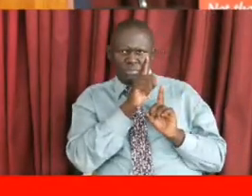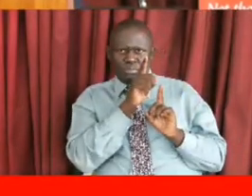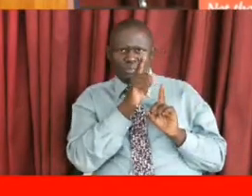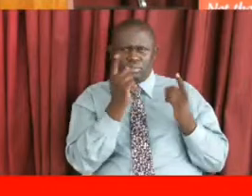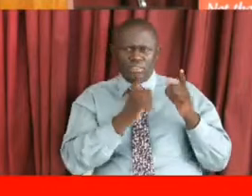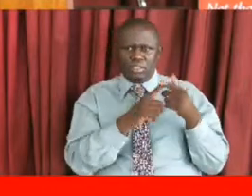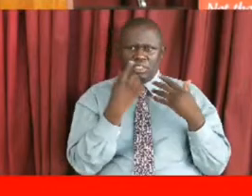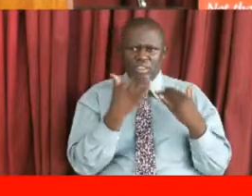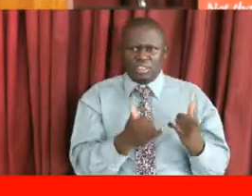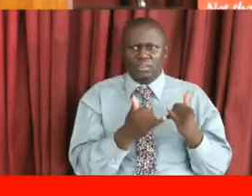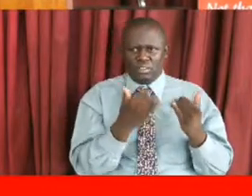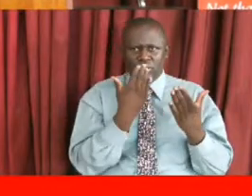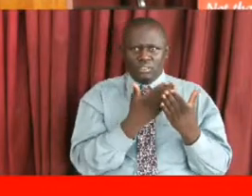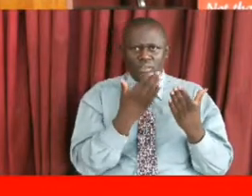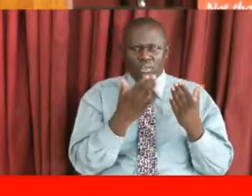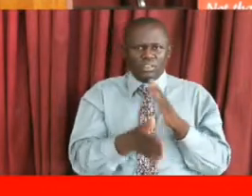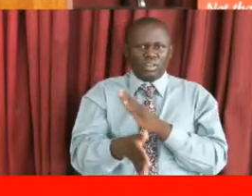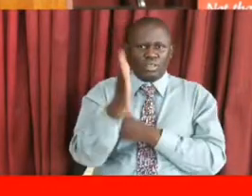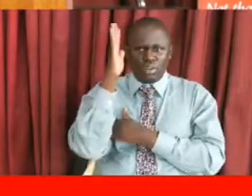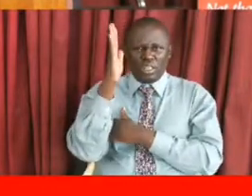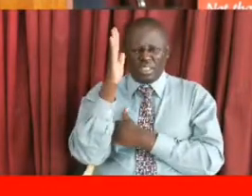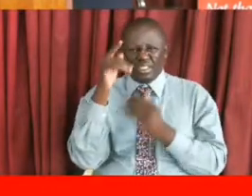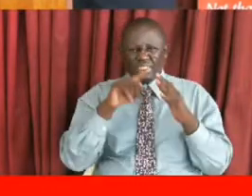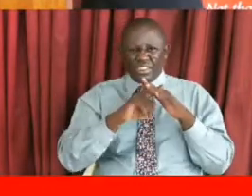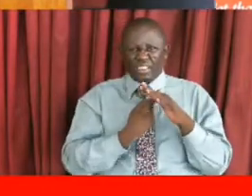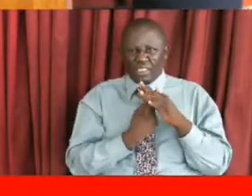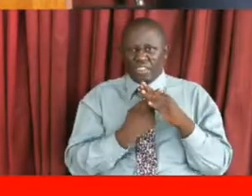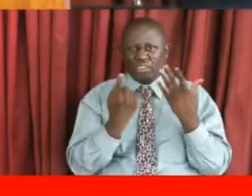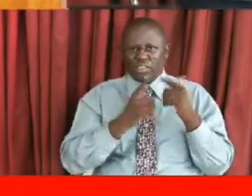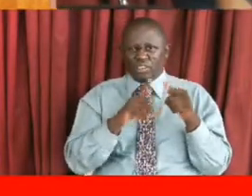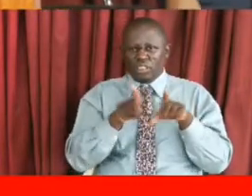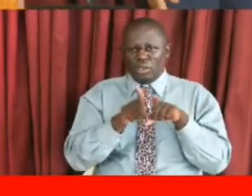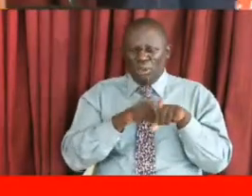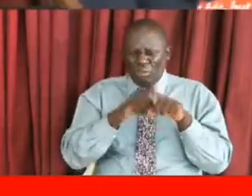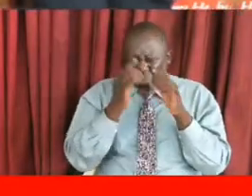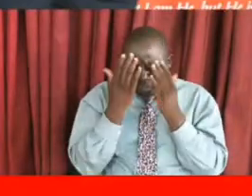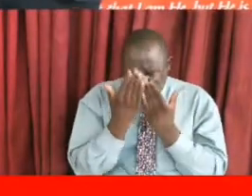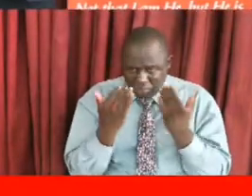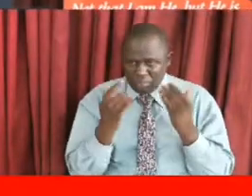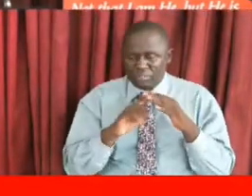the supernatural started started going through walls